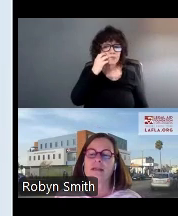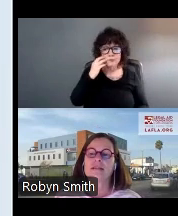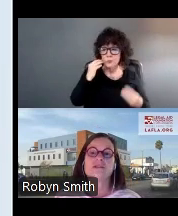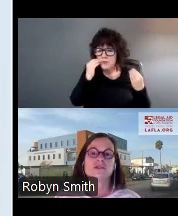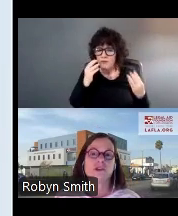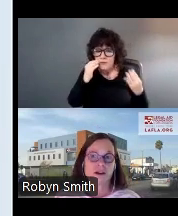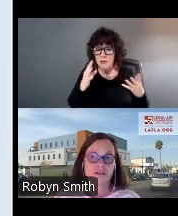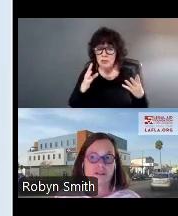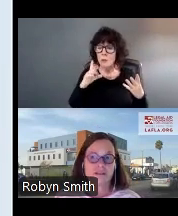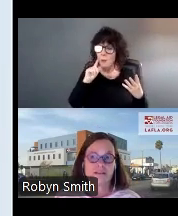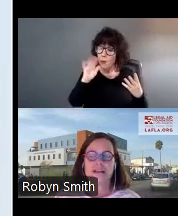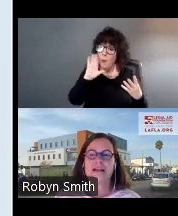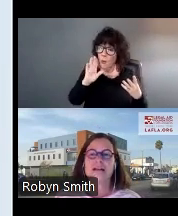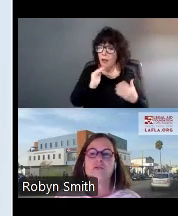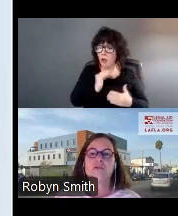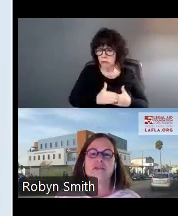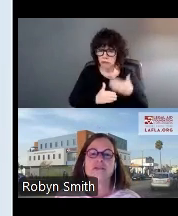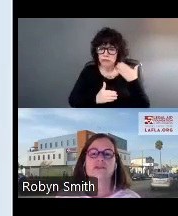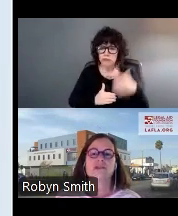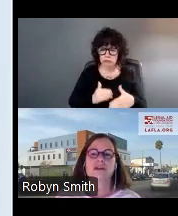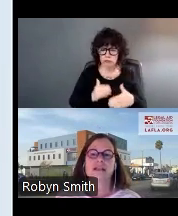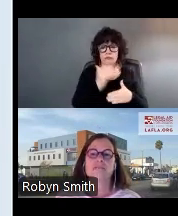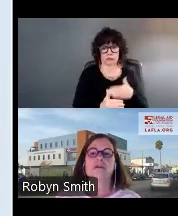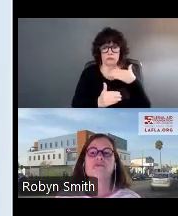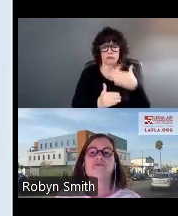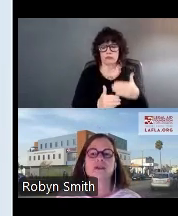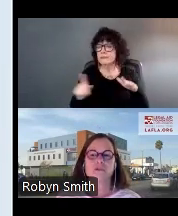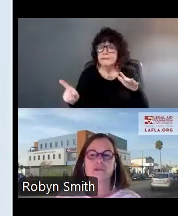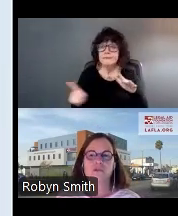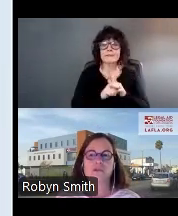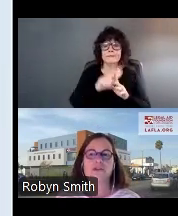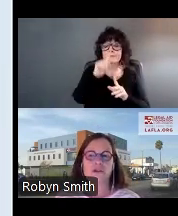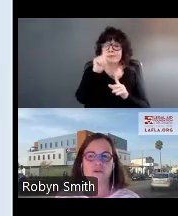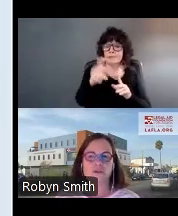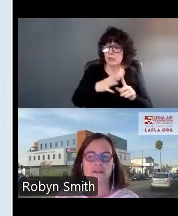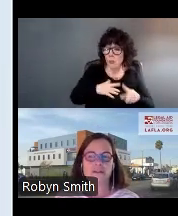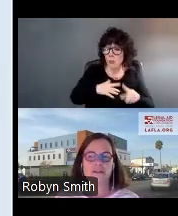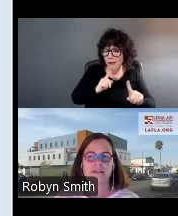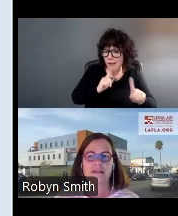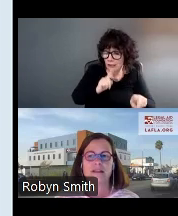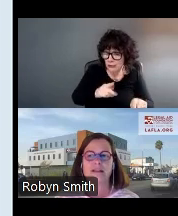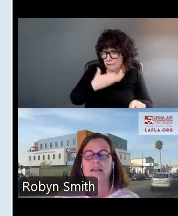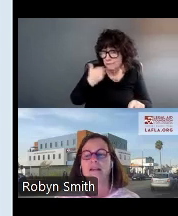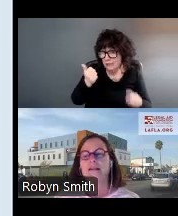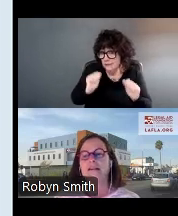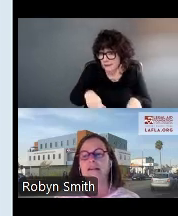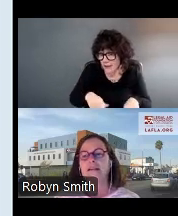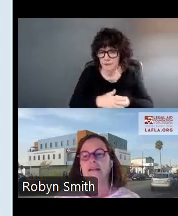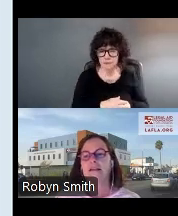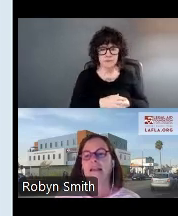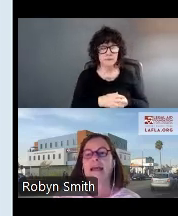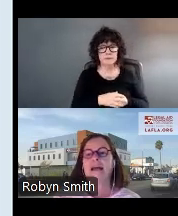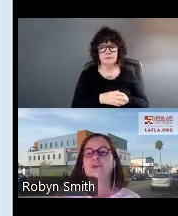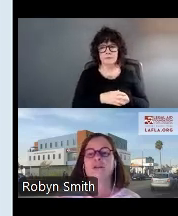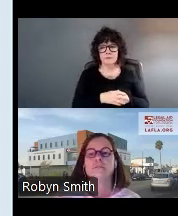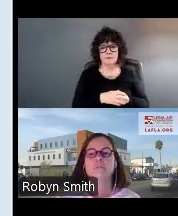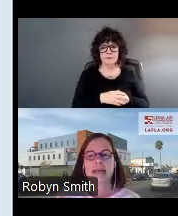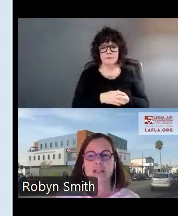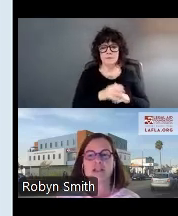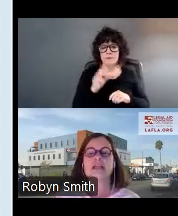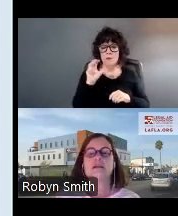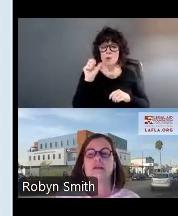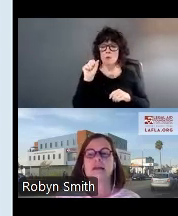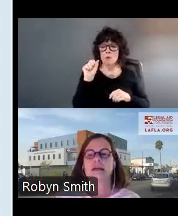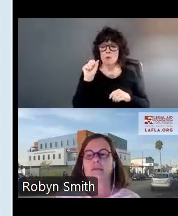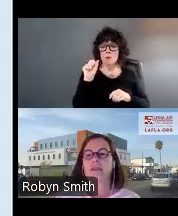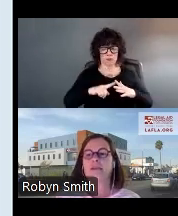So as a start, I'm going to start talking about federal student loans and how you can